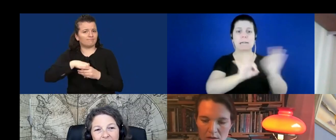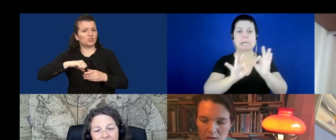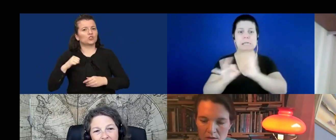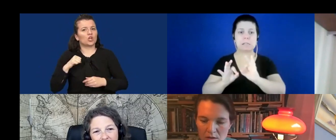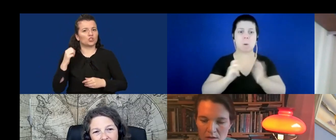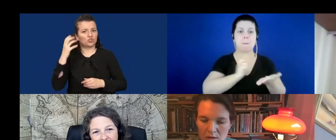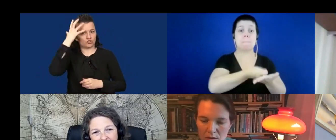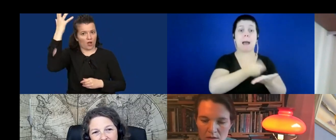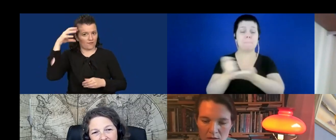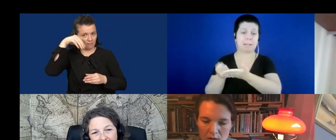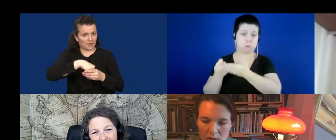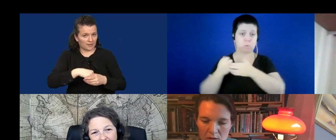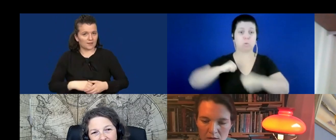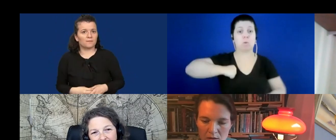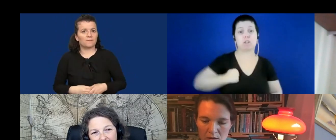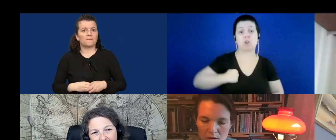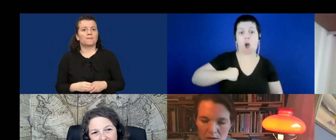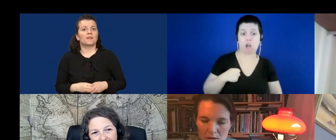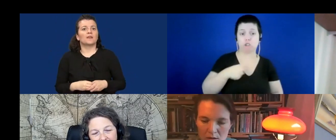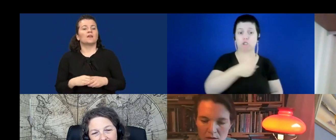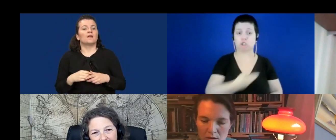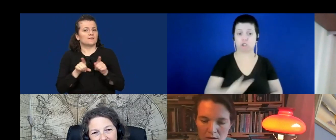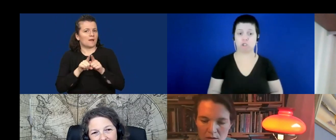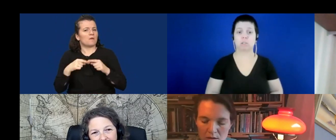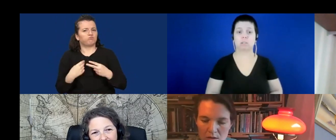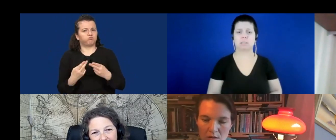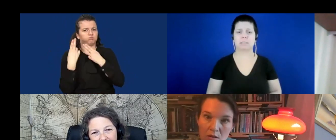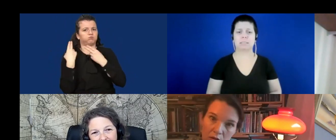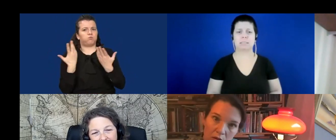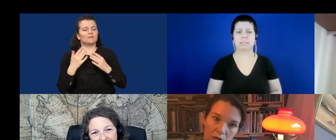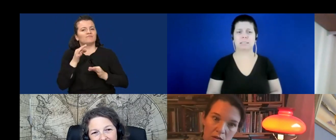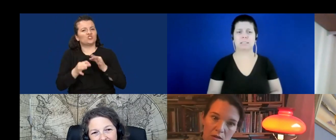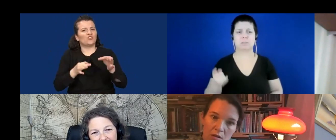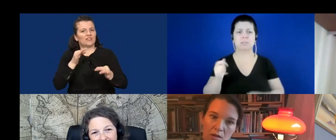Through the development of our See Here strategy,